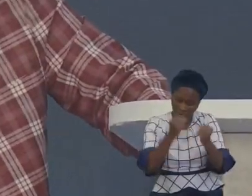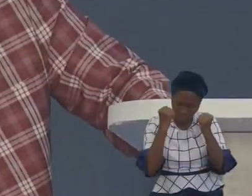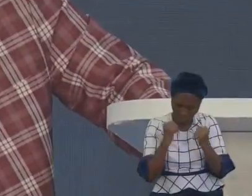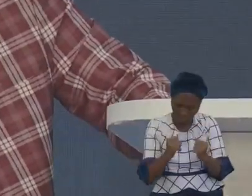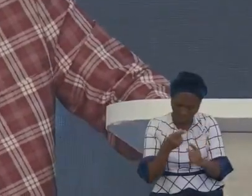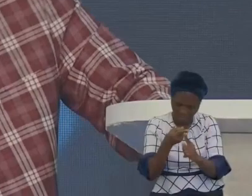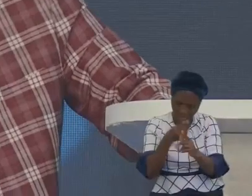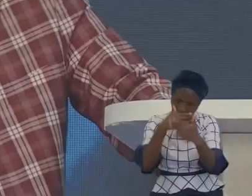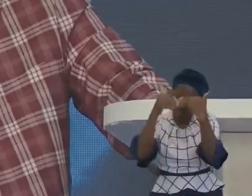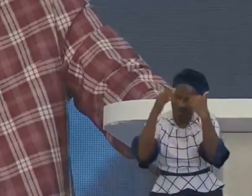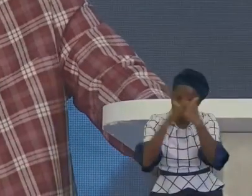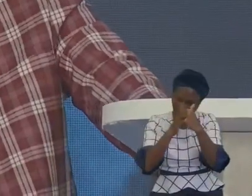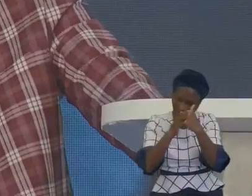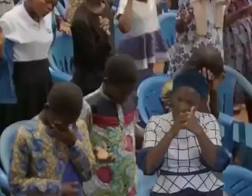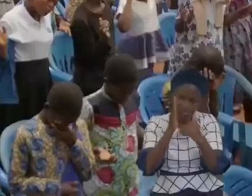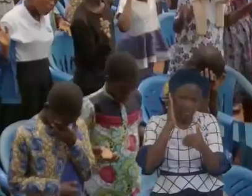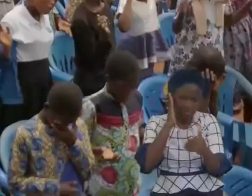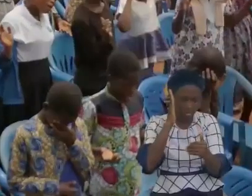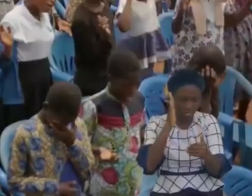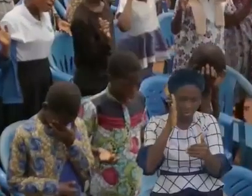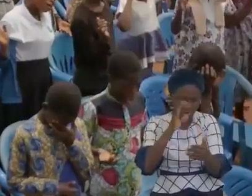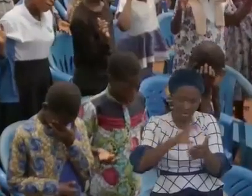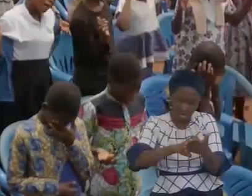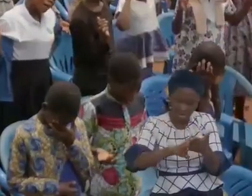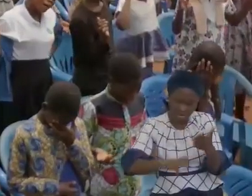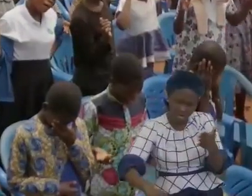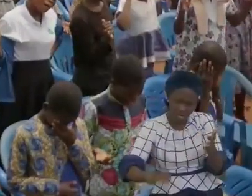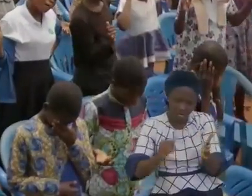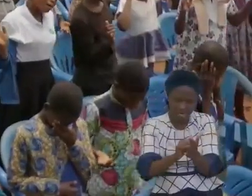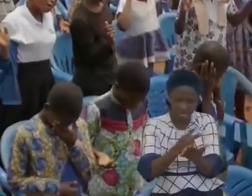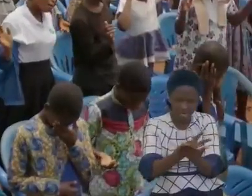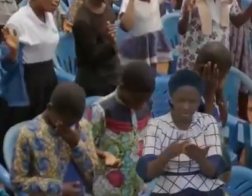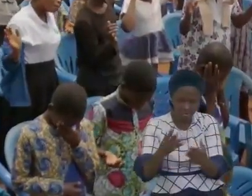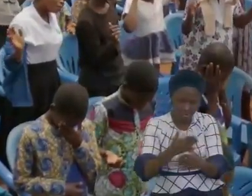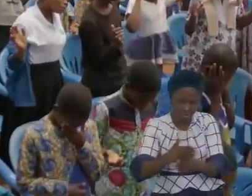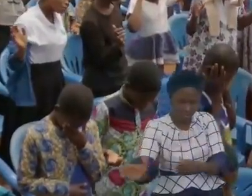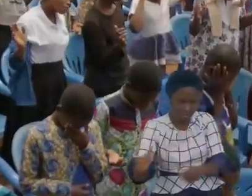away in Jesus' name.